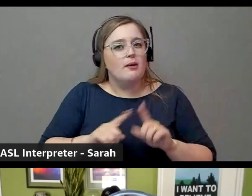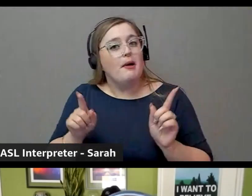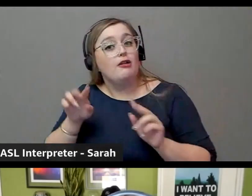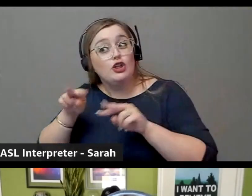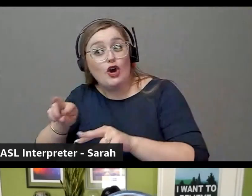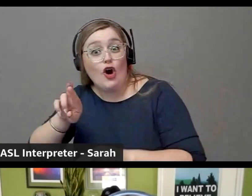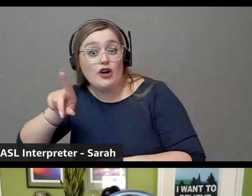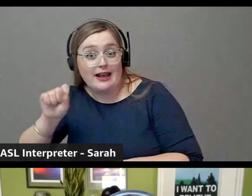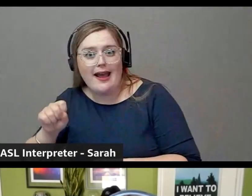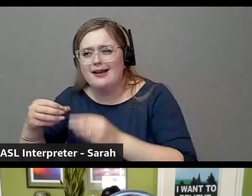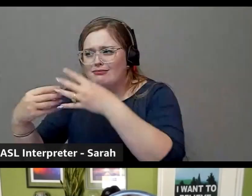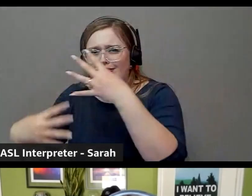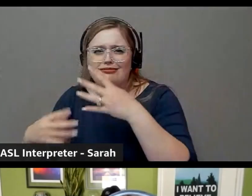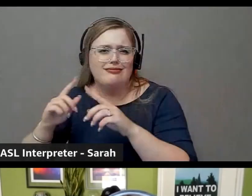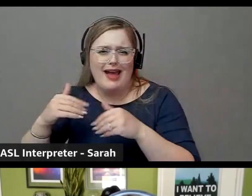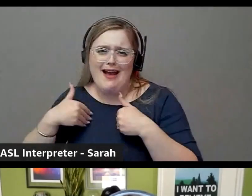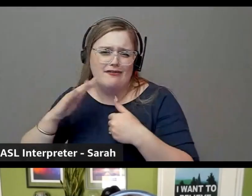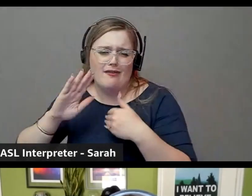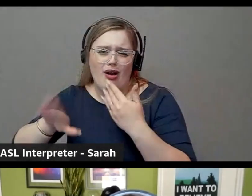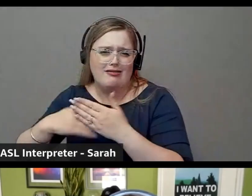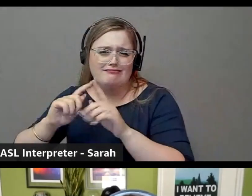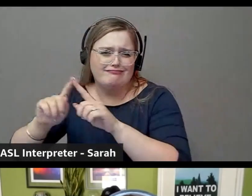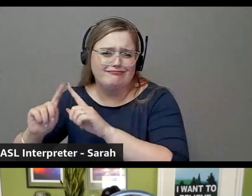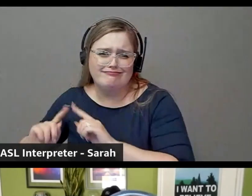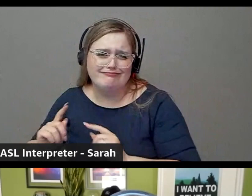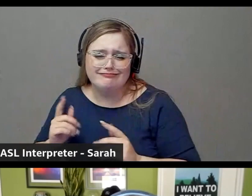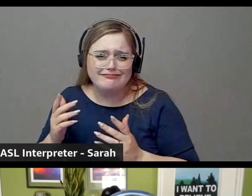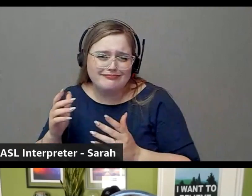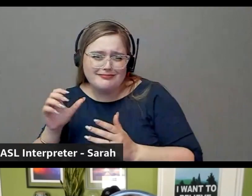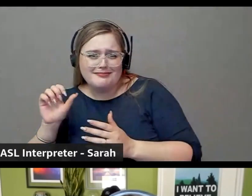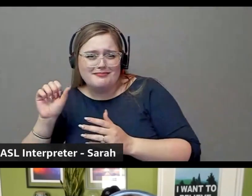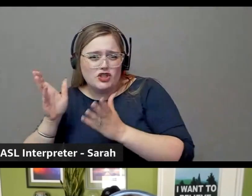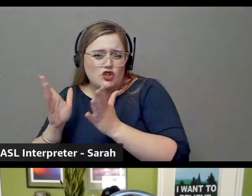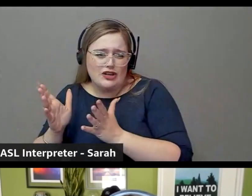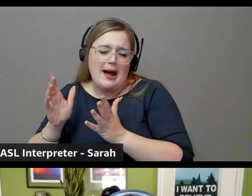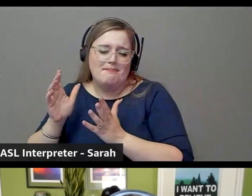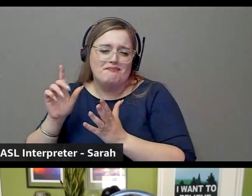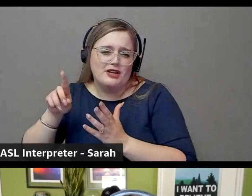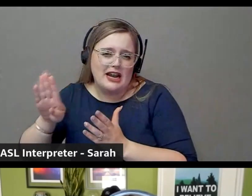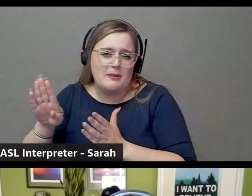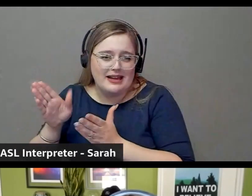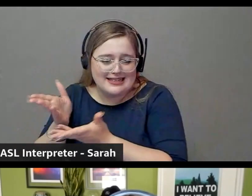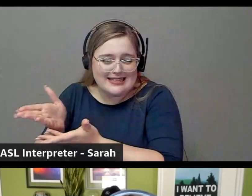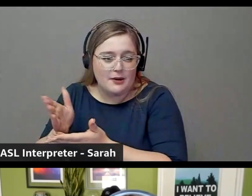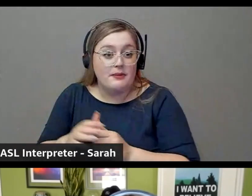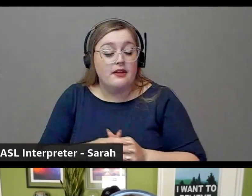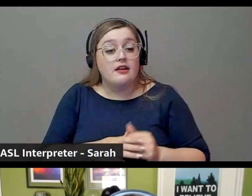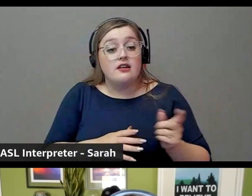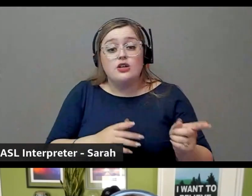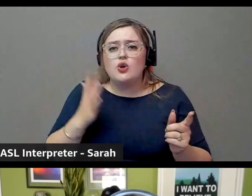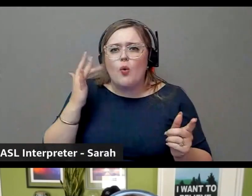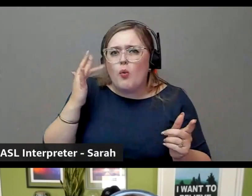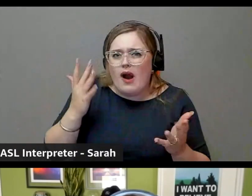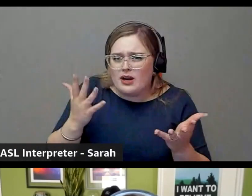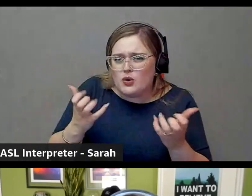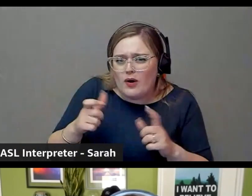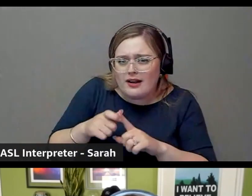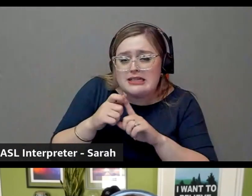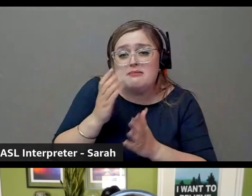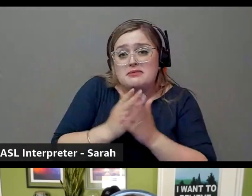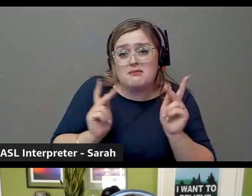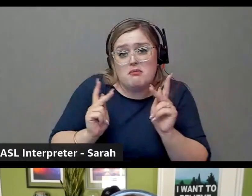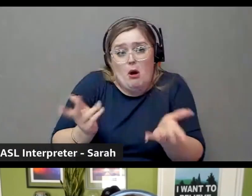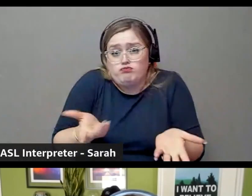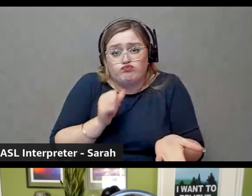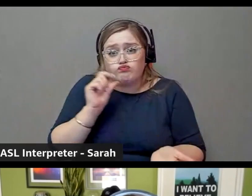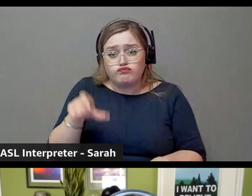in terms of why, yeah, that's a good question. So why would we want to customize the database? For some people, they don't need to, but for others, the number